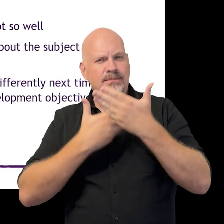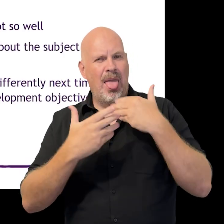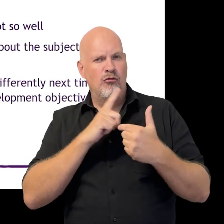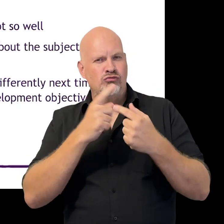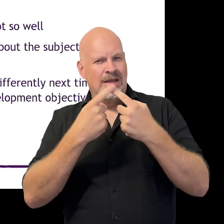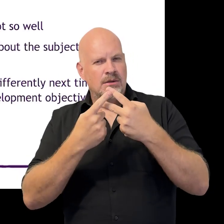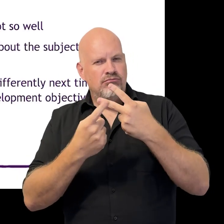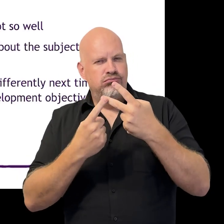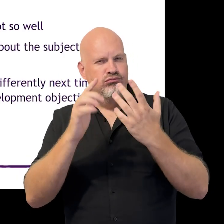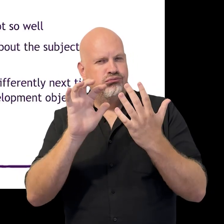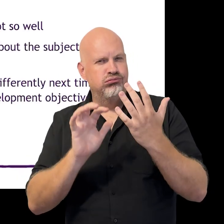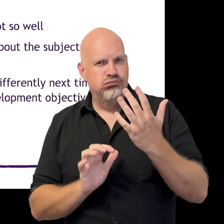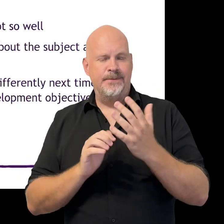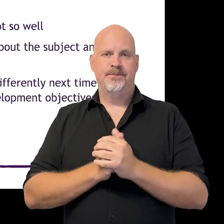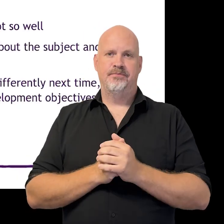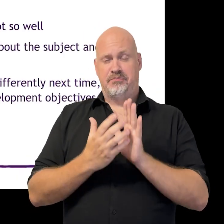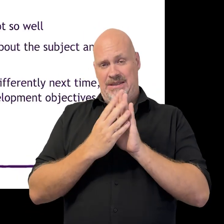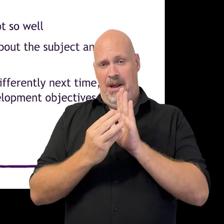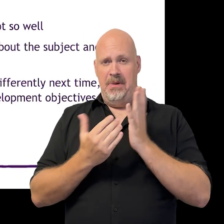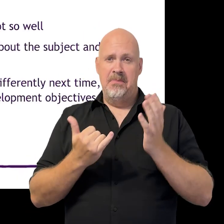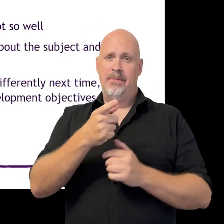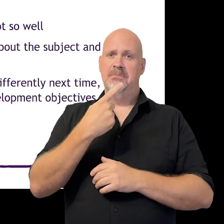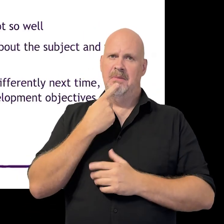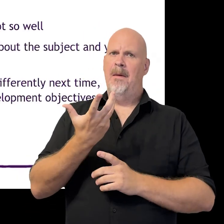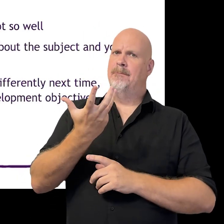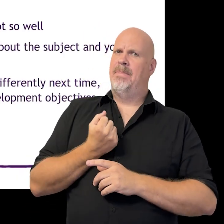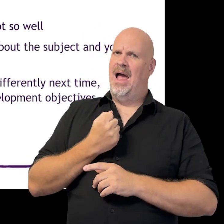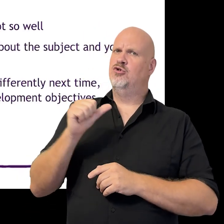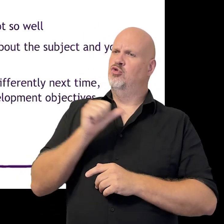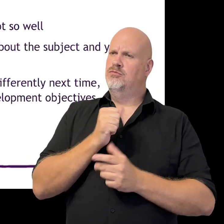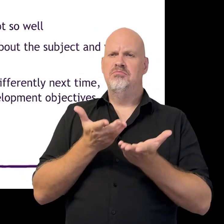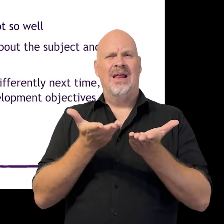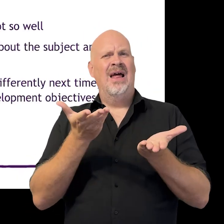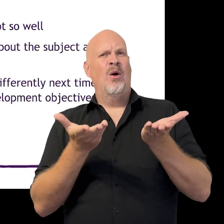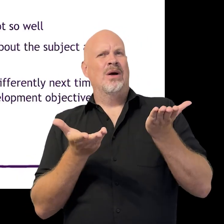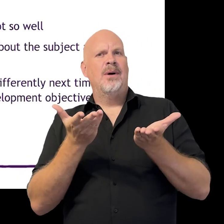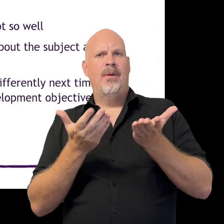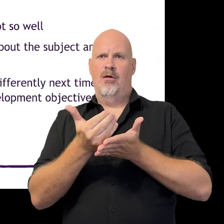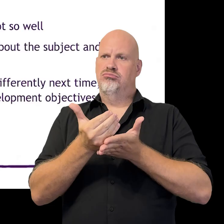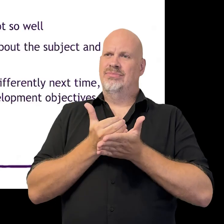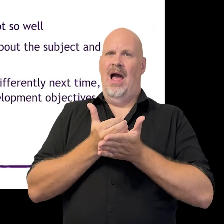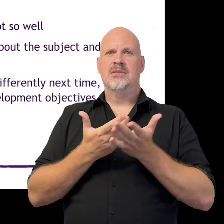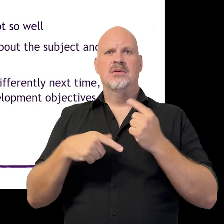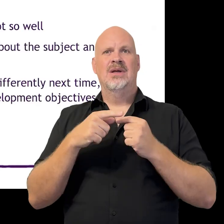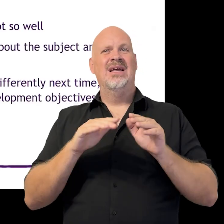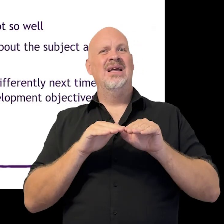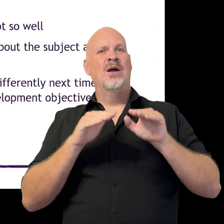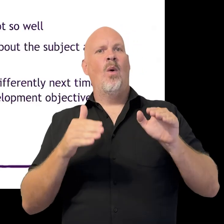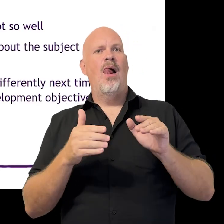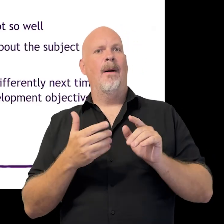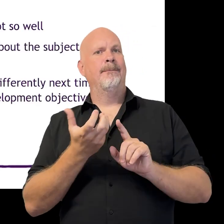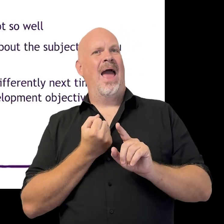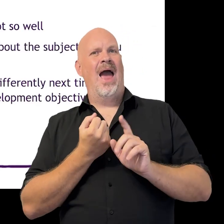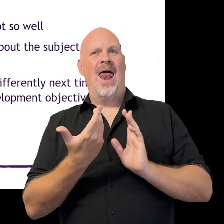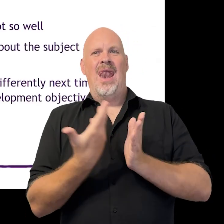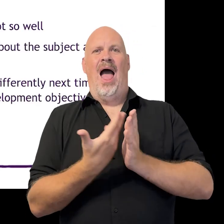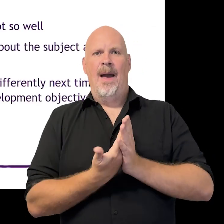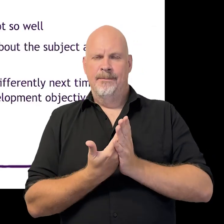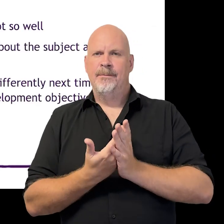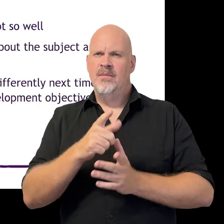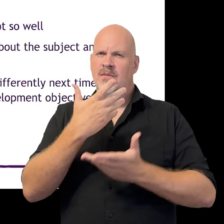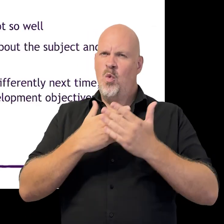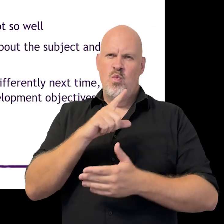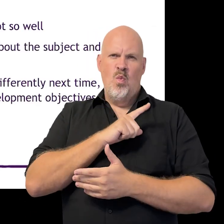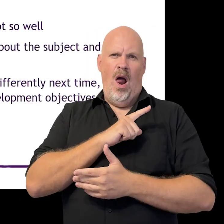you've learned. And then as a result of that learning, what do you believe you would do differently next time if you're going